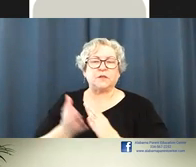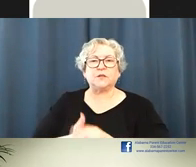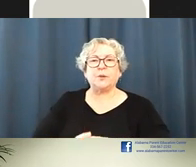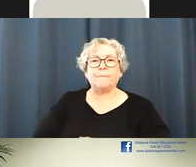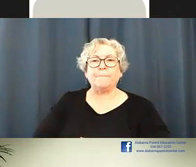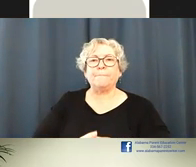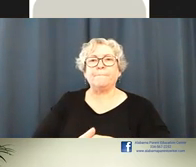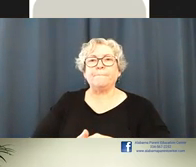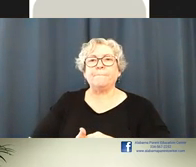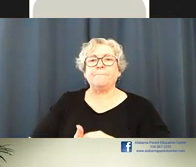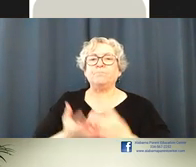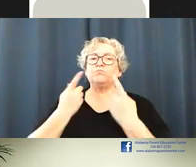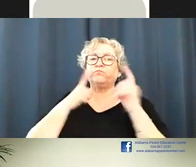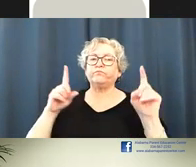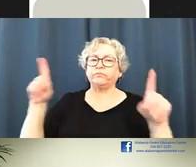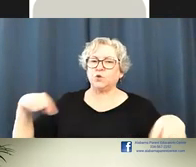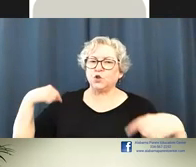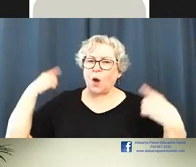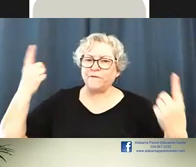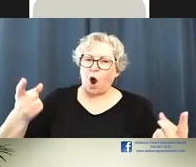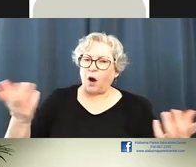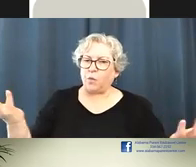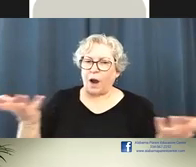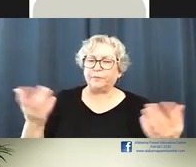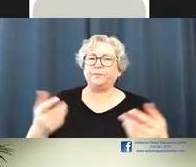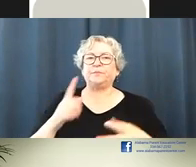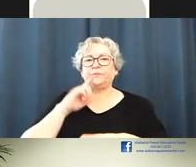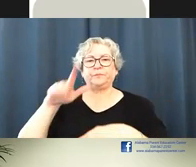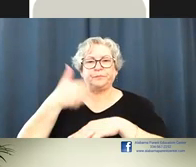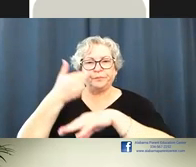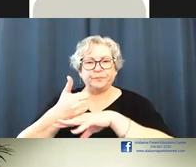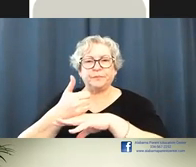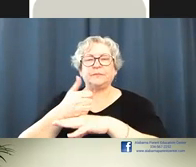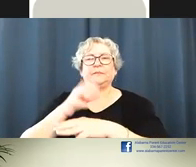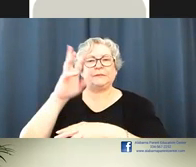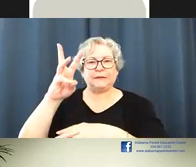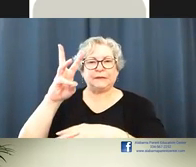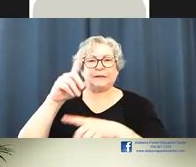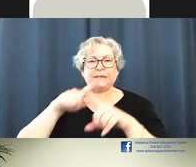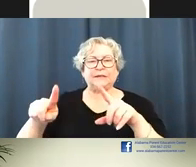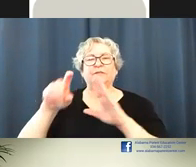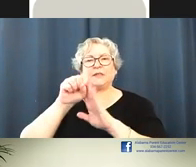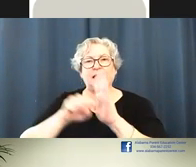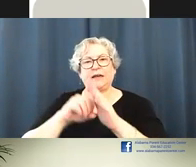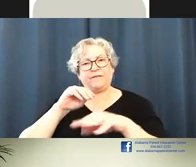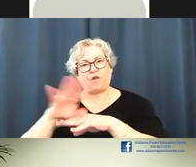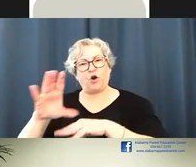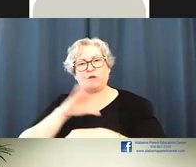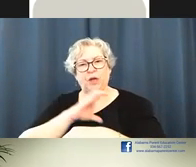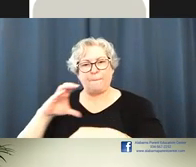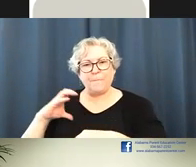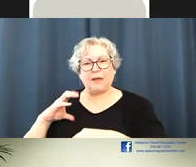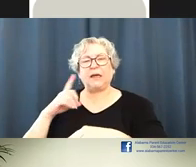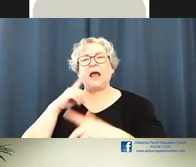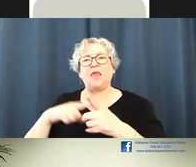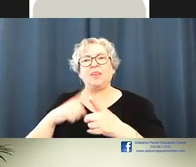So what we've accomplished so far, again, we formed each of the six state advisory committees, and we have